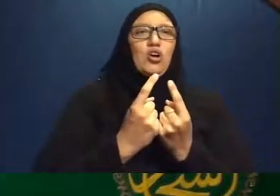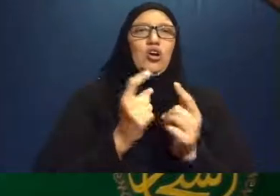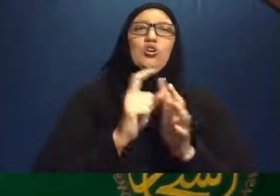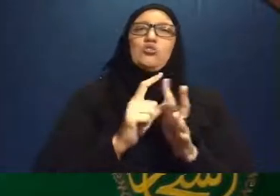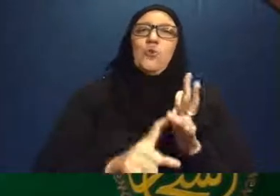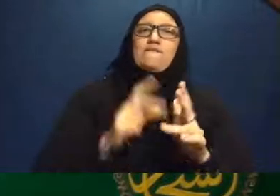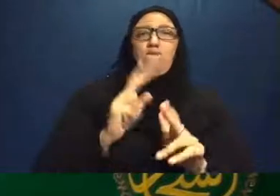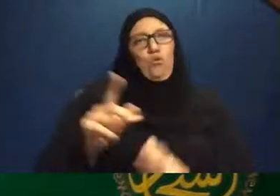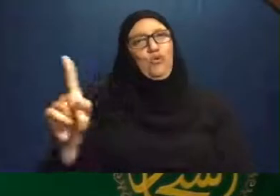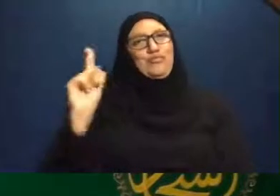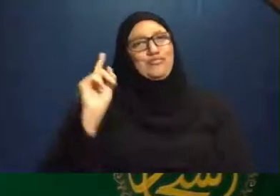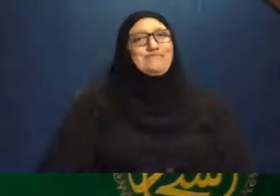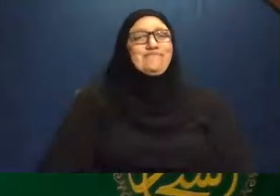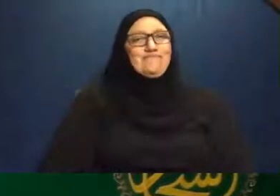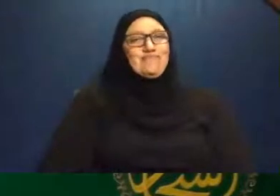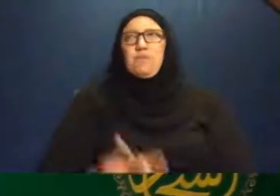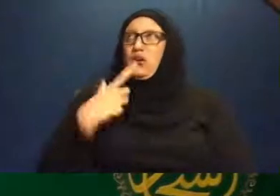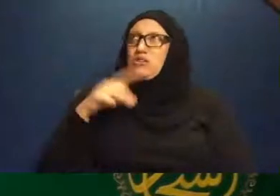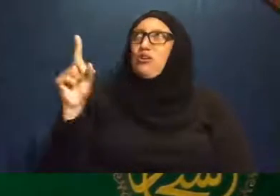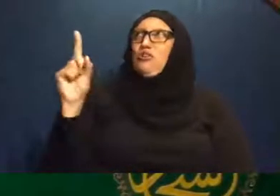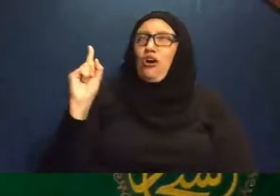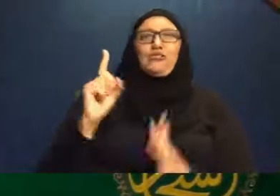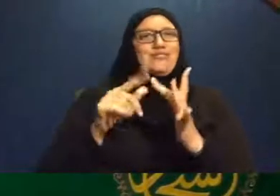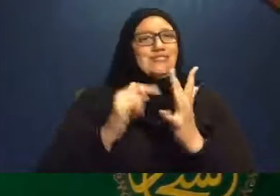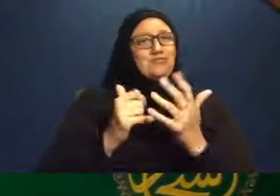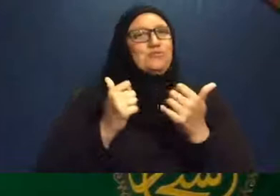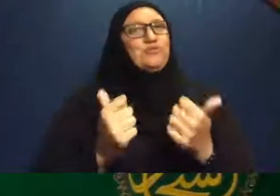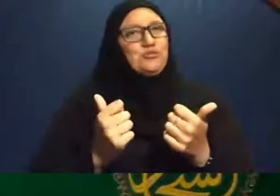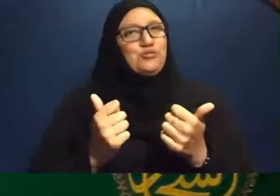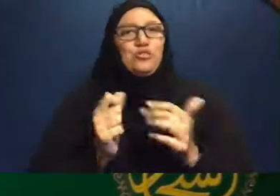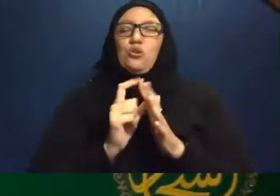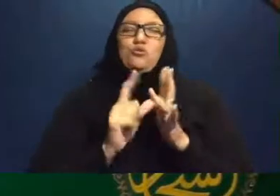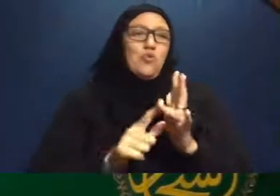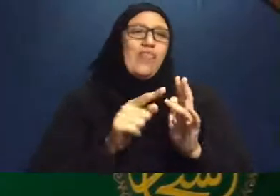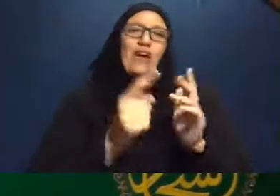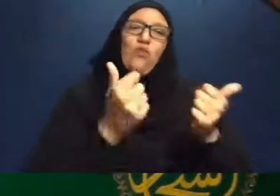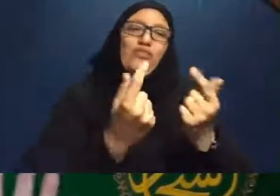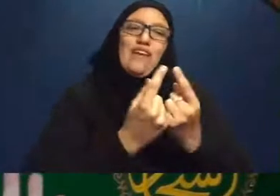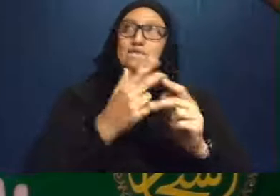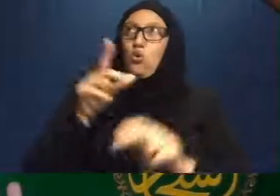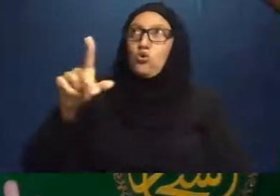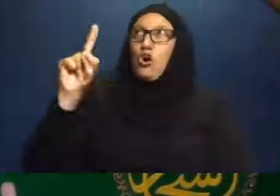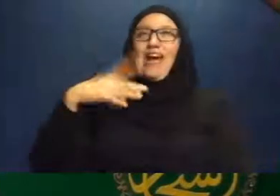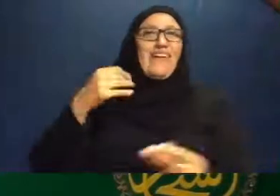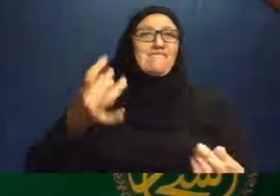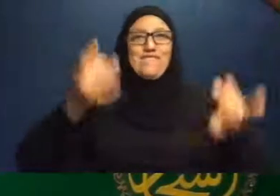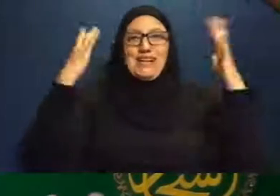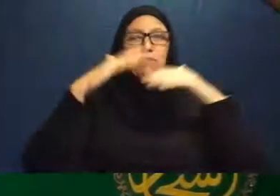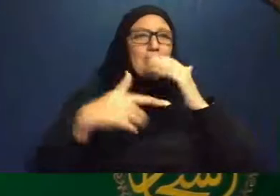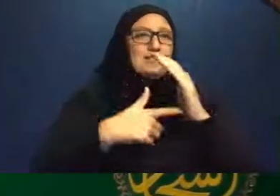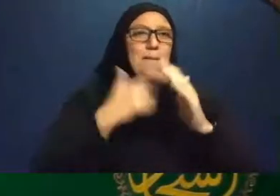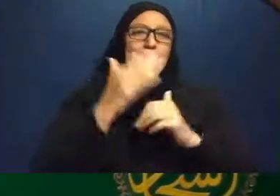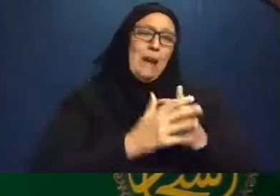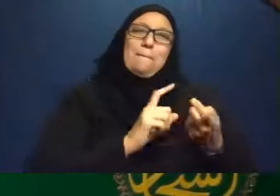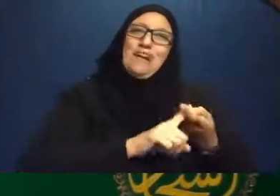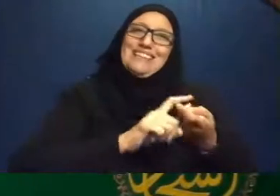sake. When I say goodness sake, it's for the sake of God, because God is good. Do it for the sake of God and forget about it. Then you have